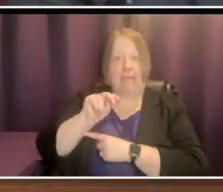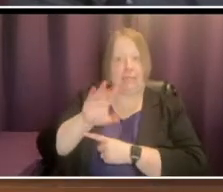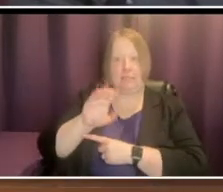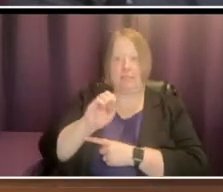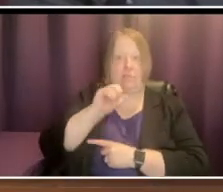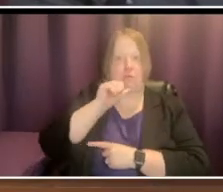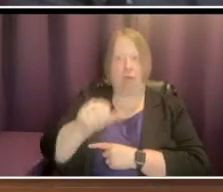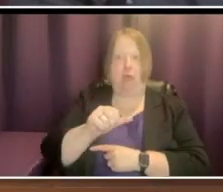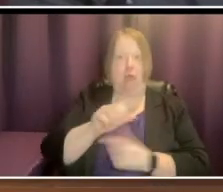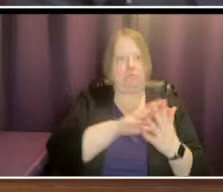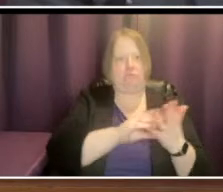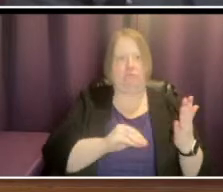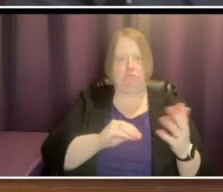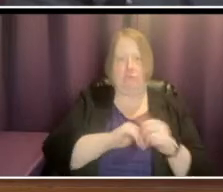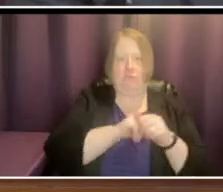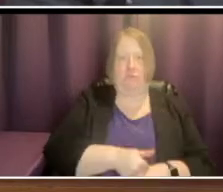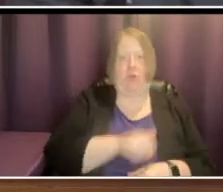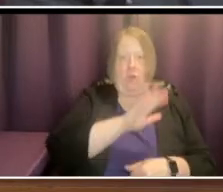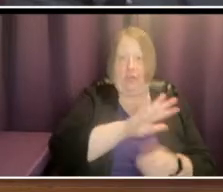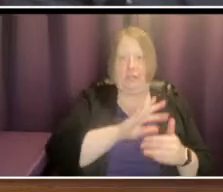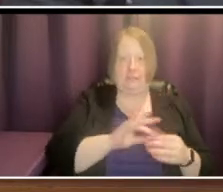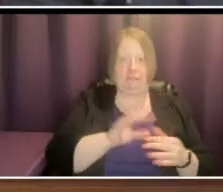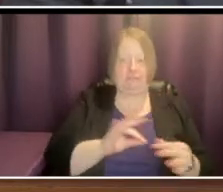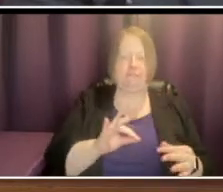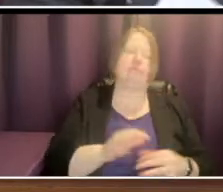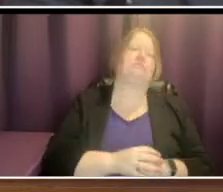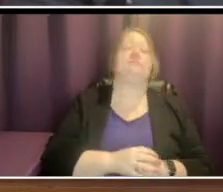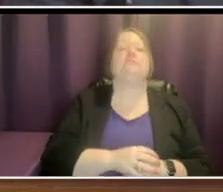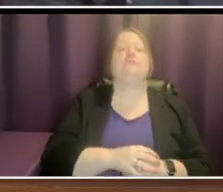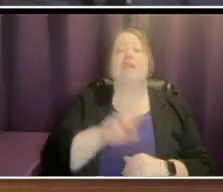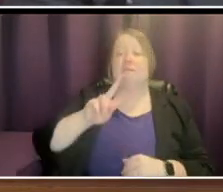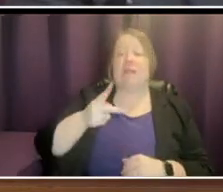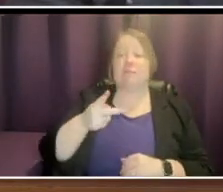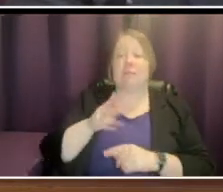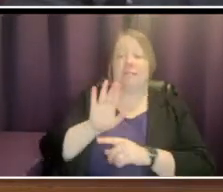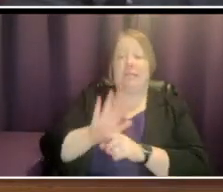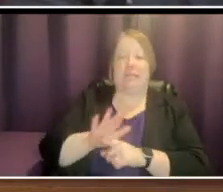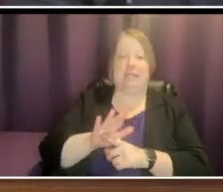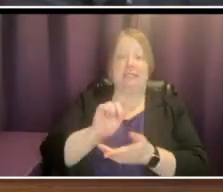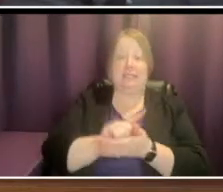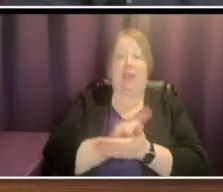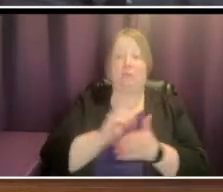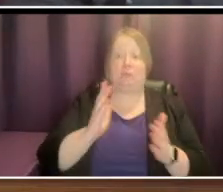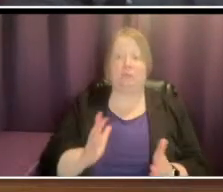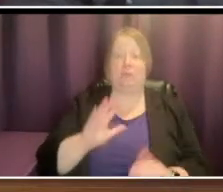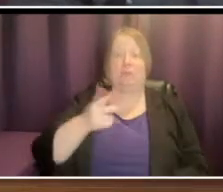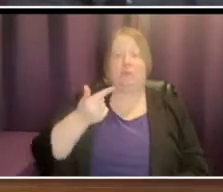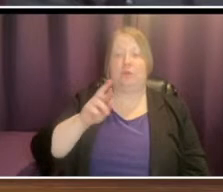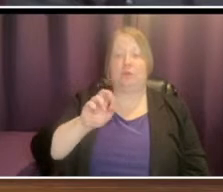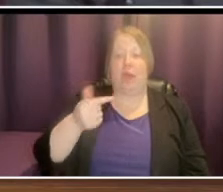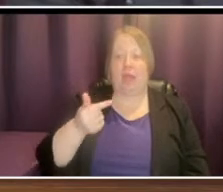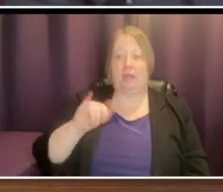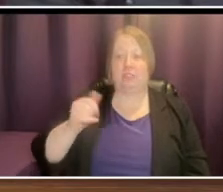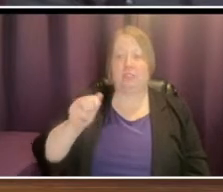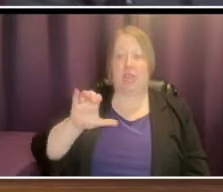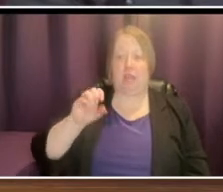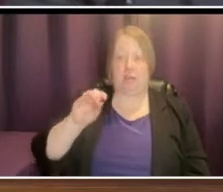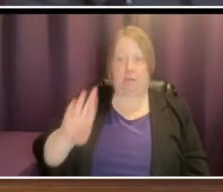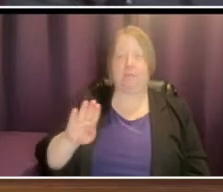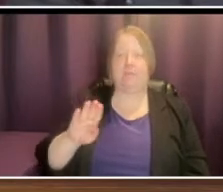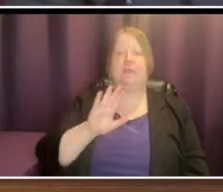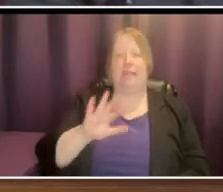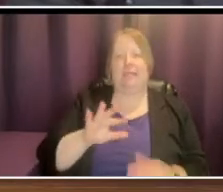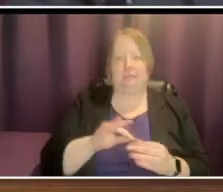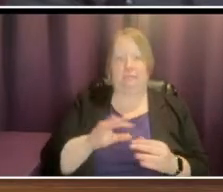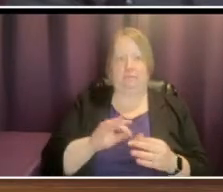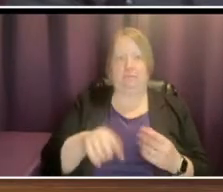from President Trump. Here's what the vice president's counsel, Greg Jacob, told us about his preparations